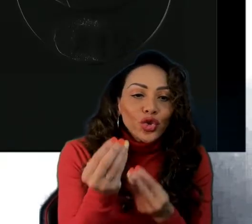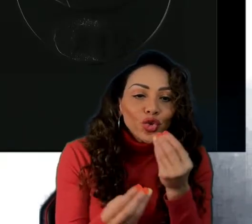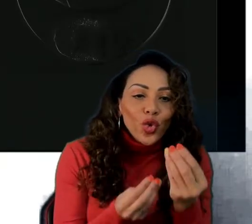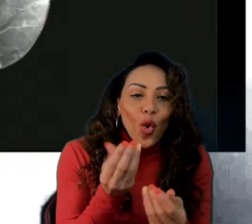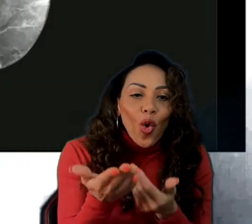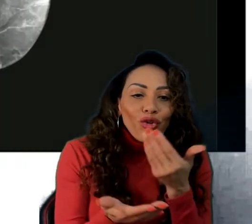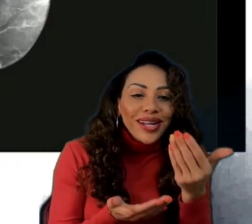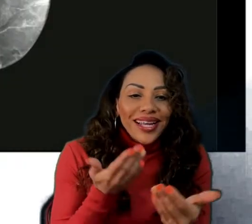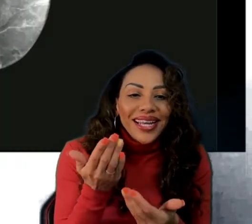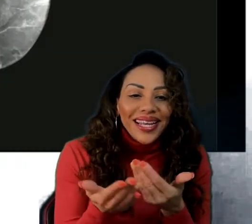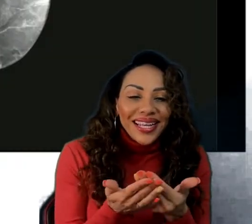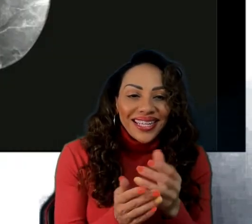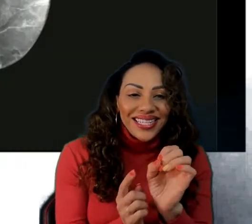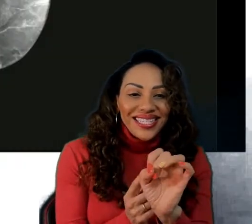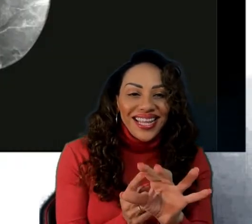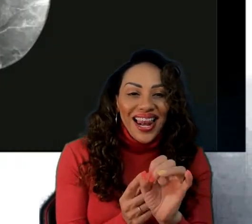story.